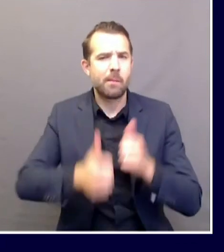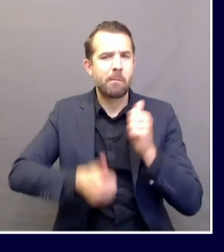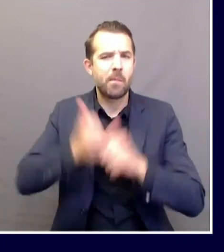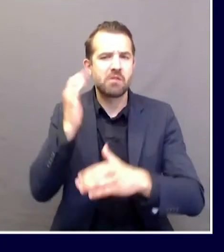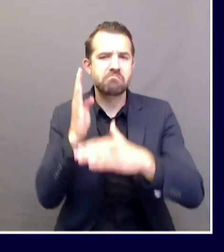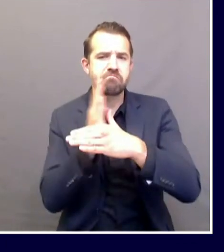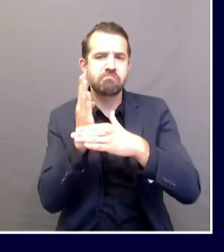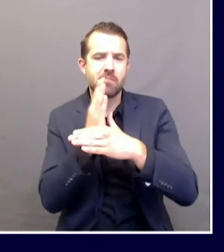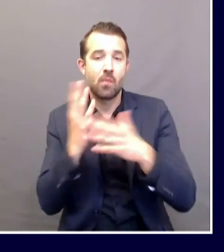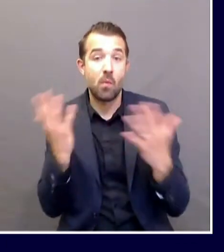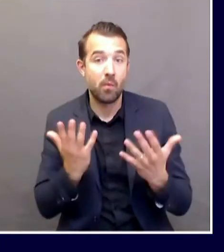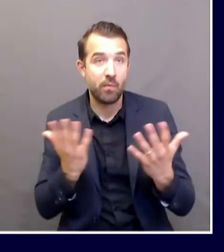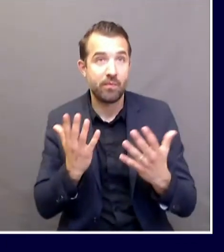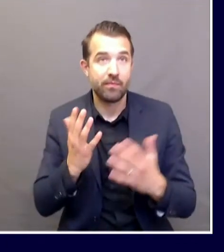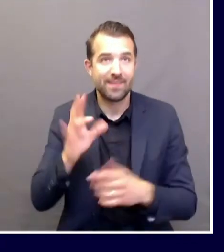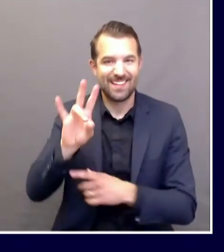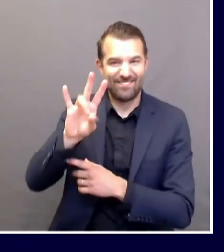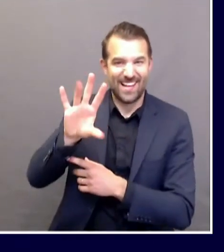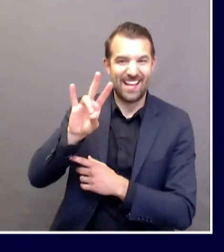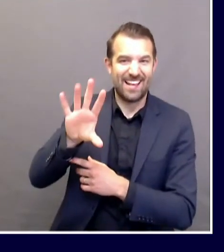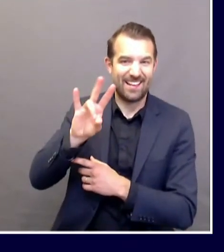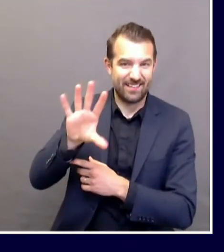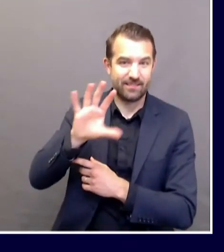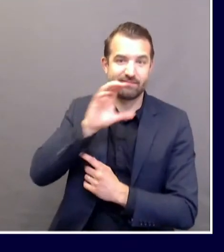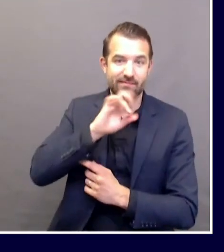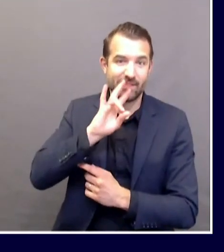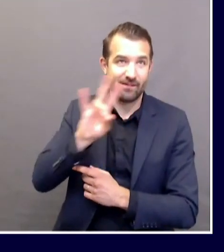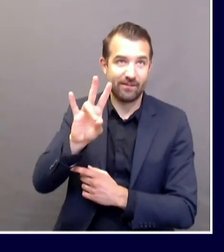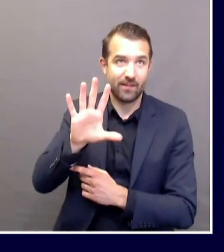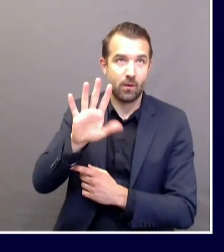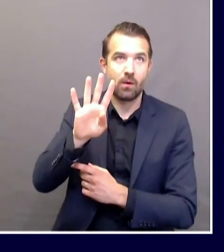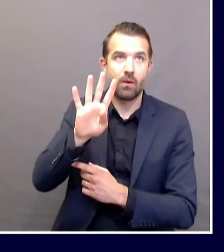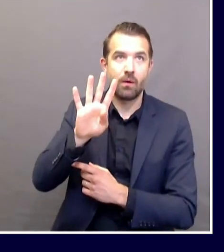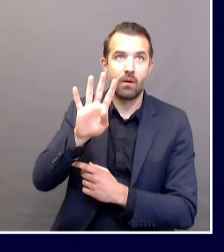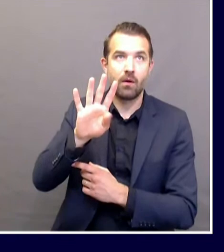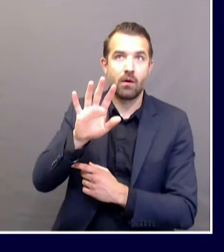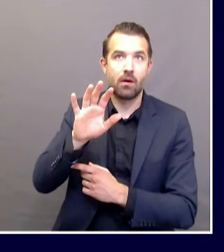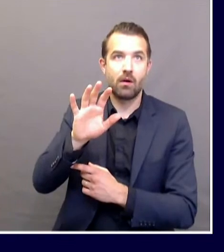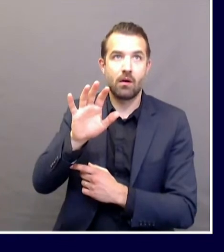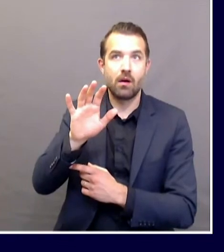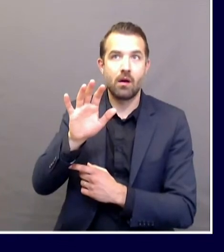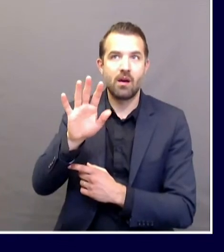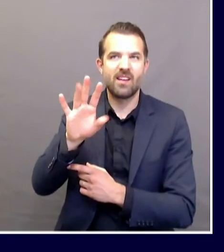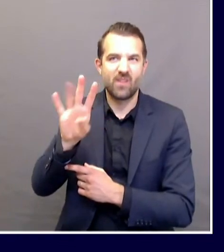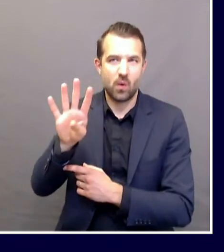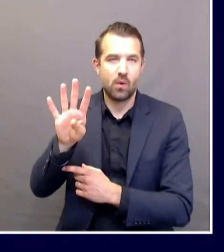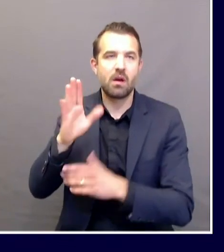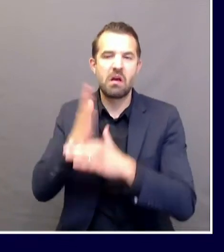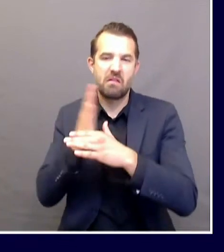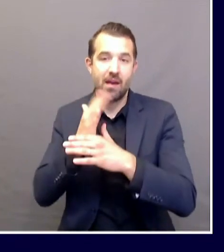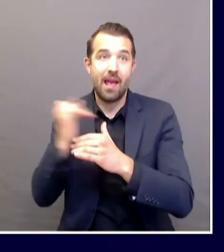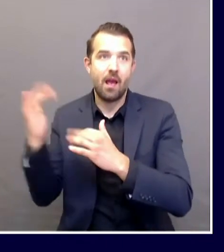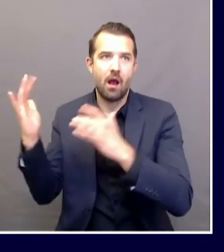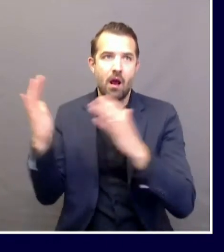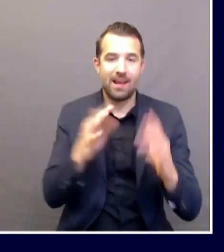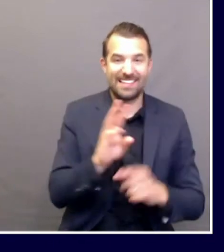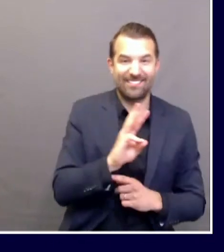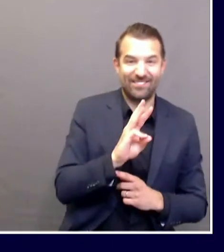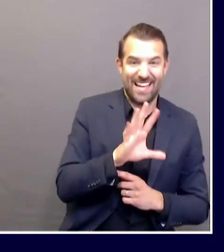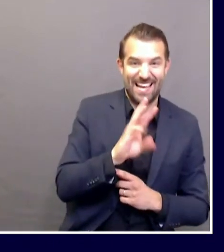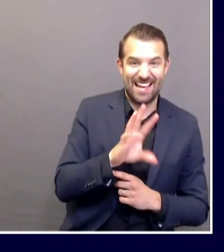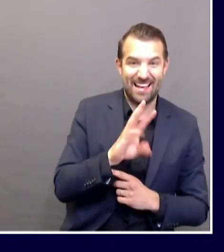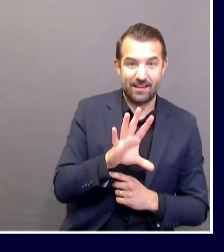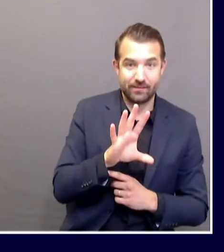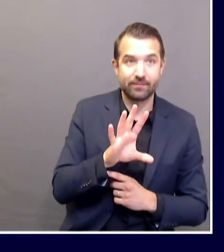74. Now it's fallen to about 65. Now that may not seem like a lot, but that's the average. That means